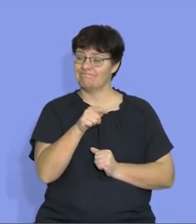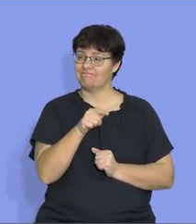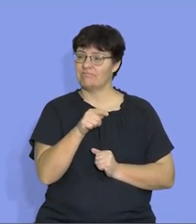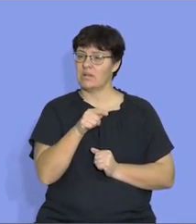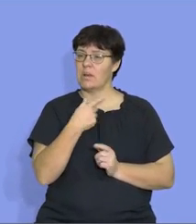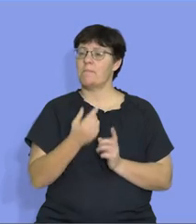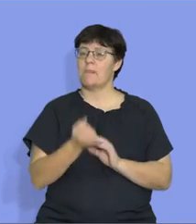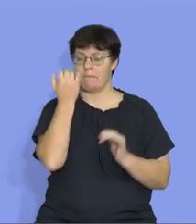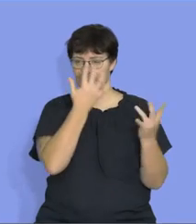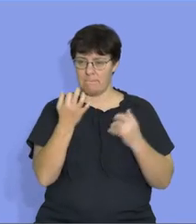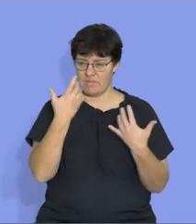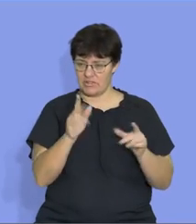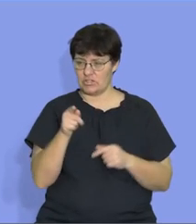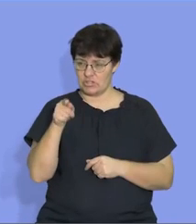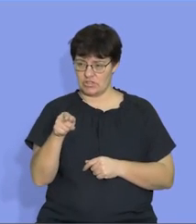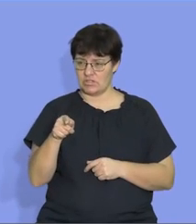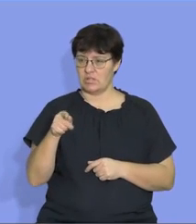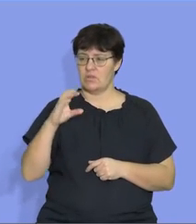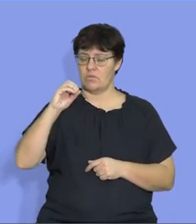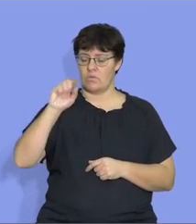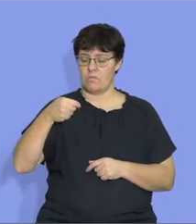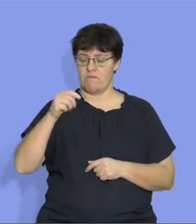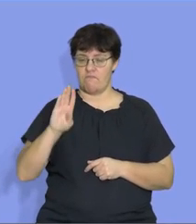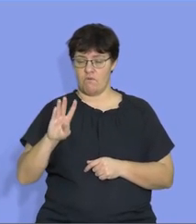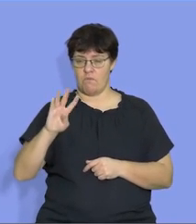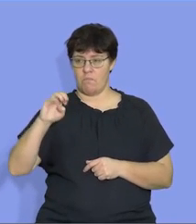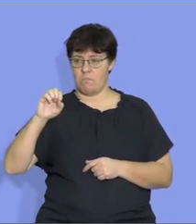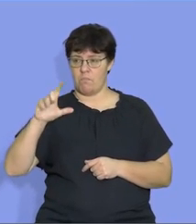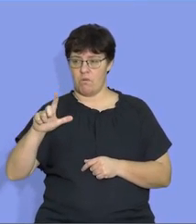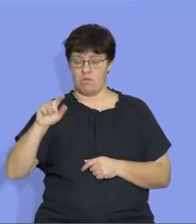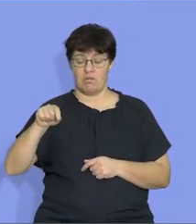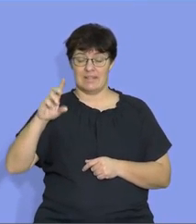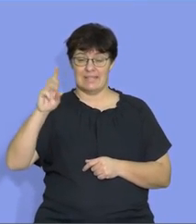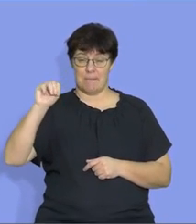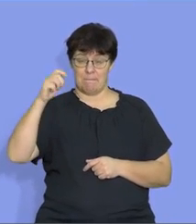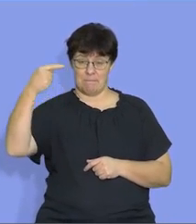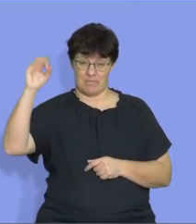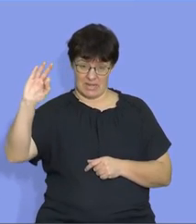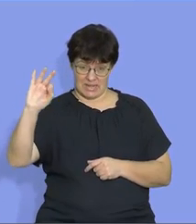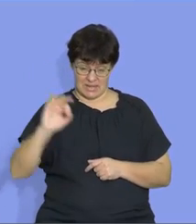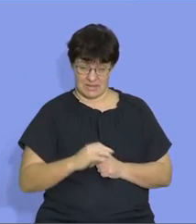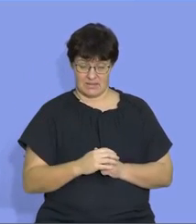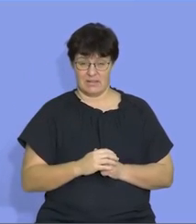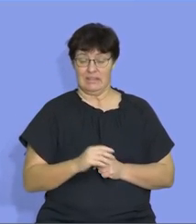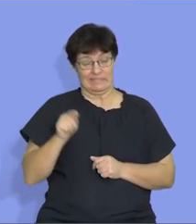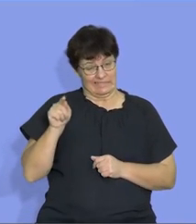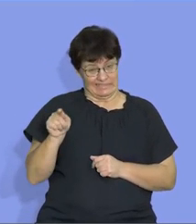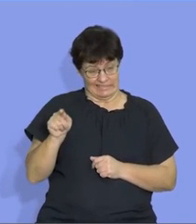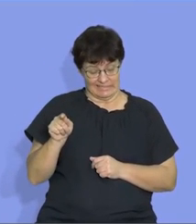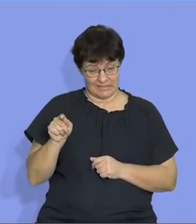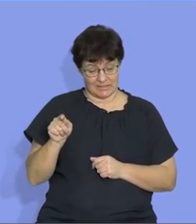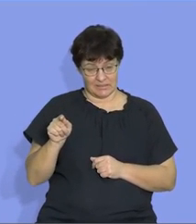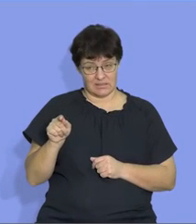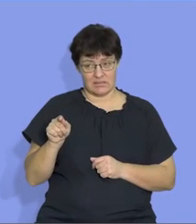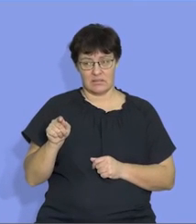to calculate the concentration and managed to get 0.4 moles per cubic decimeter. Now, that concentration